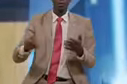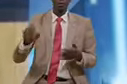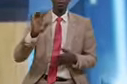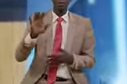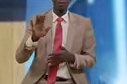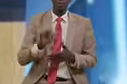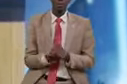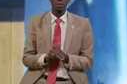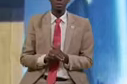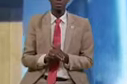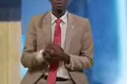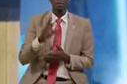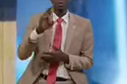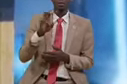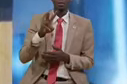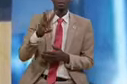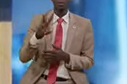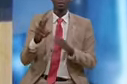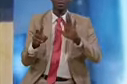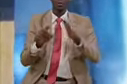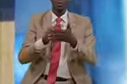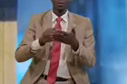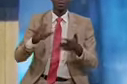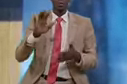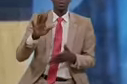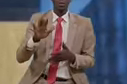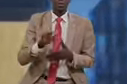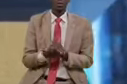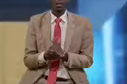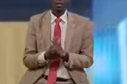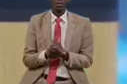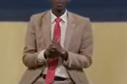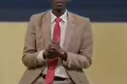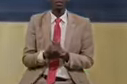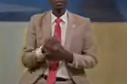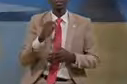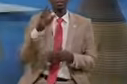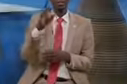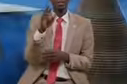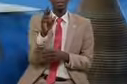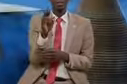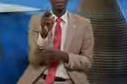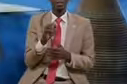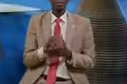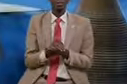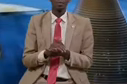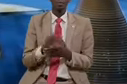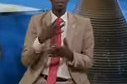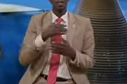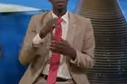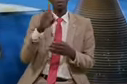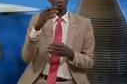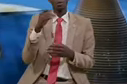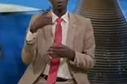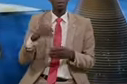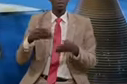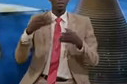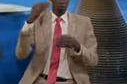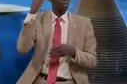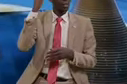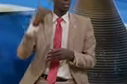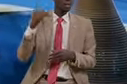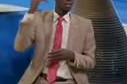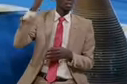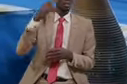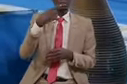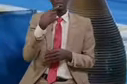5. Revelation chapter 5, reading from verse 5, and one of the elders says unto me,